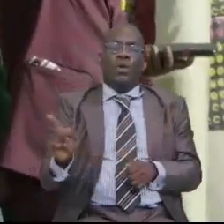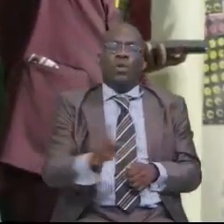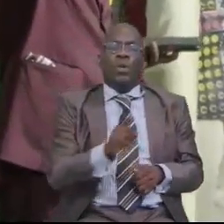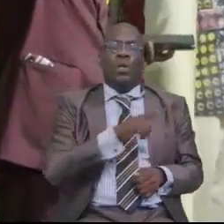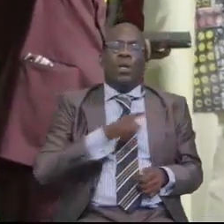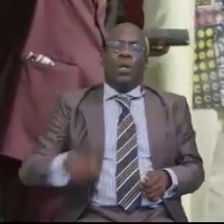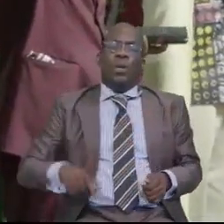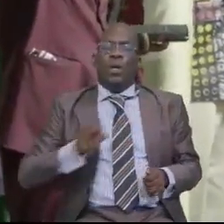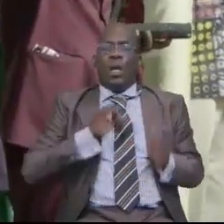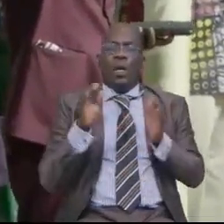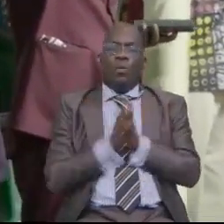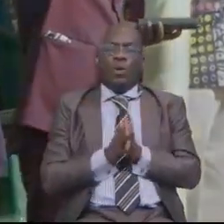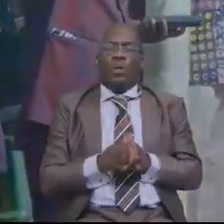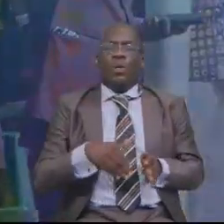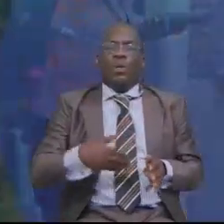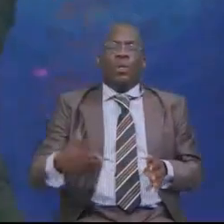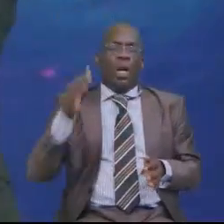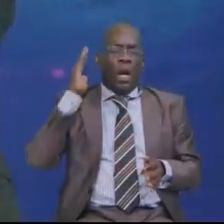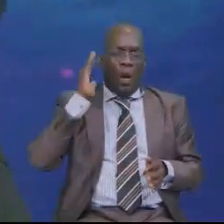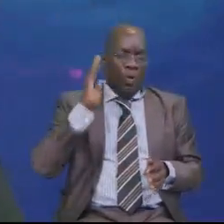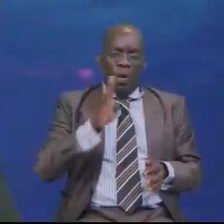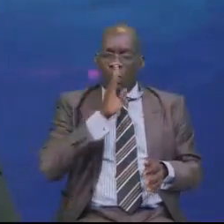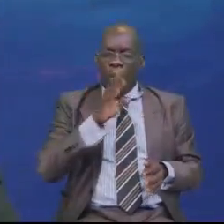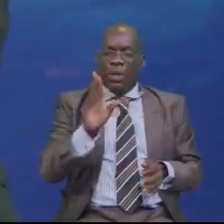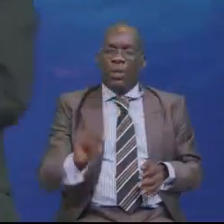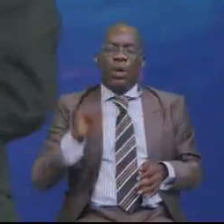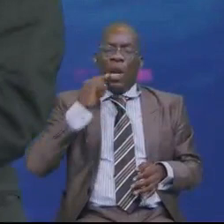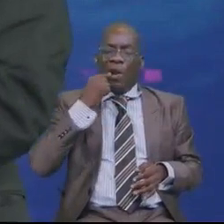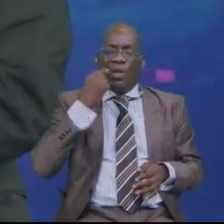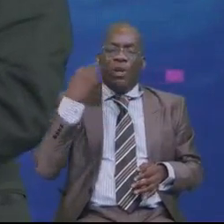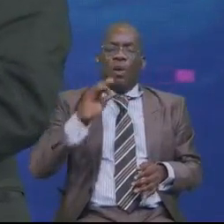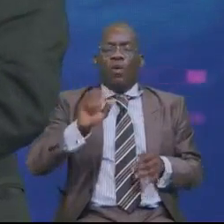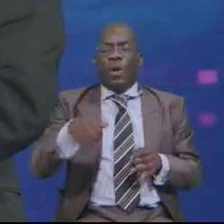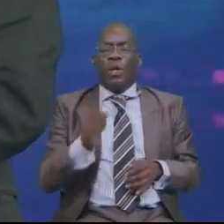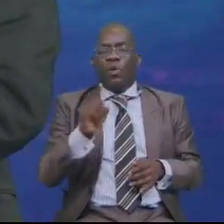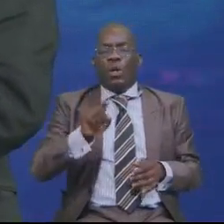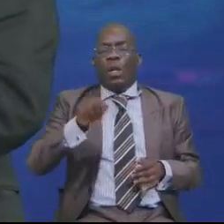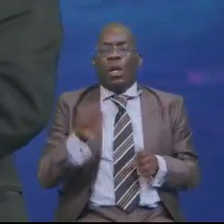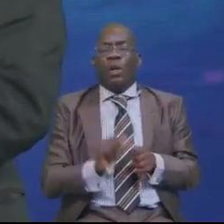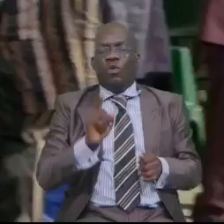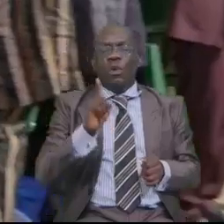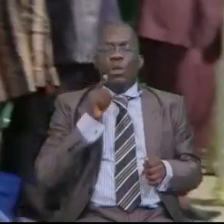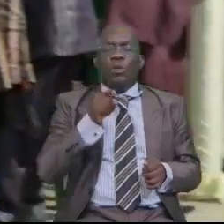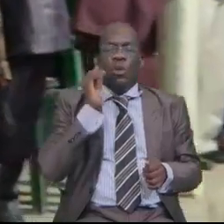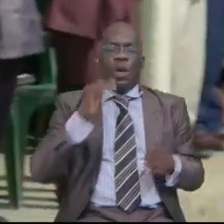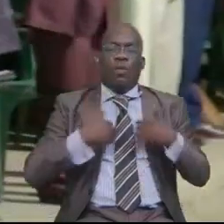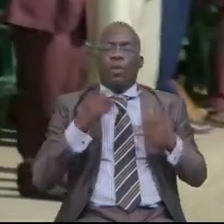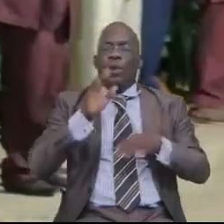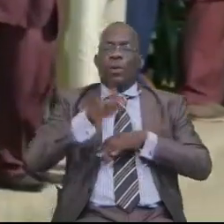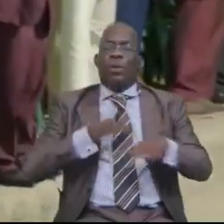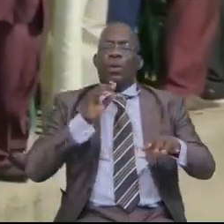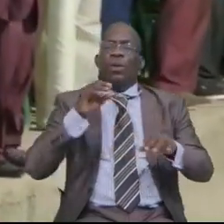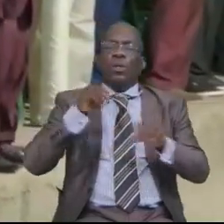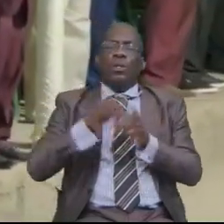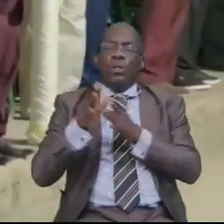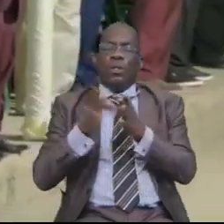pray there'll be no regret of anyone, everyone you have called in Jesus' name.